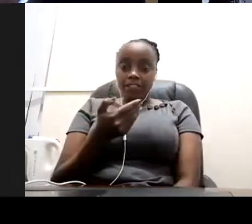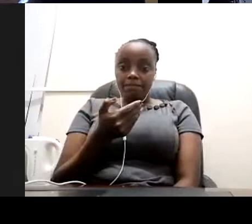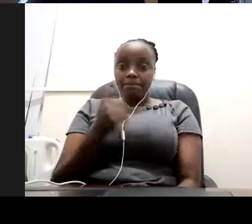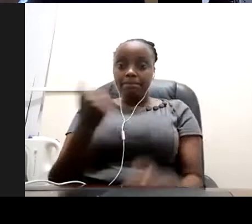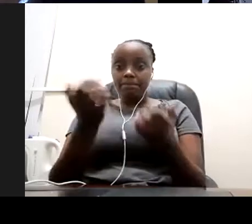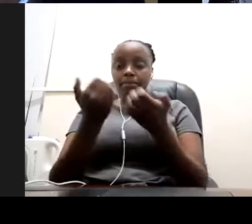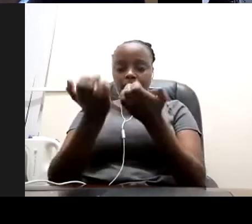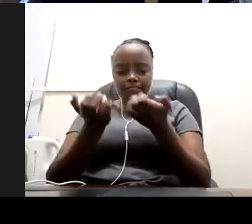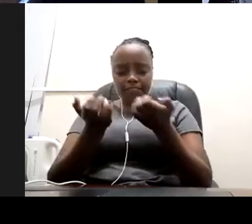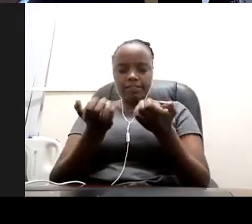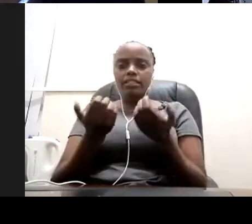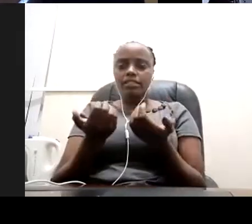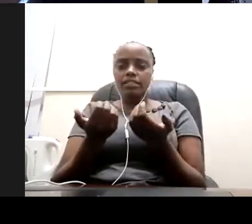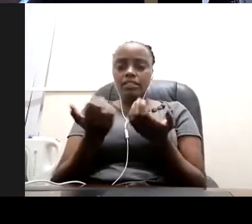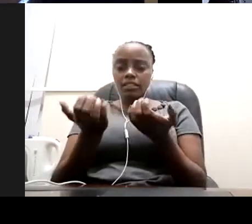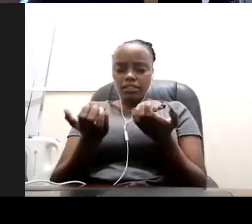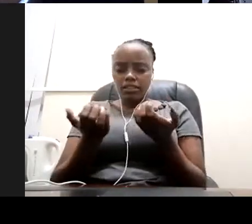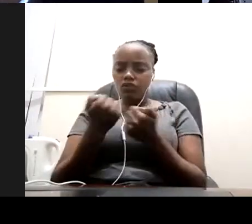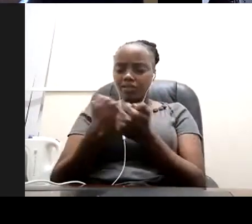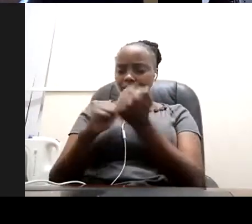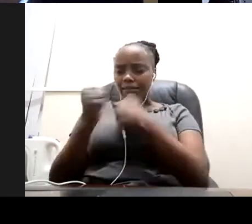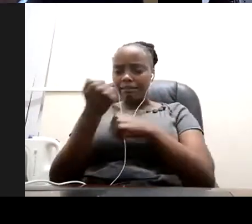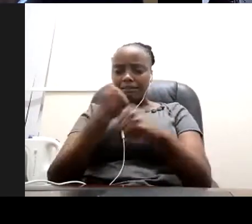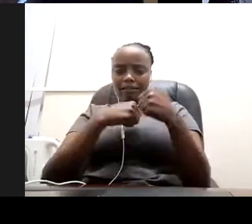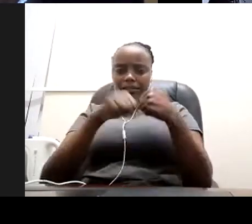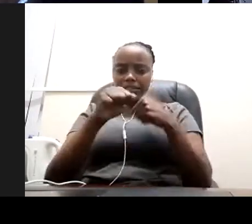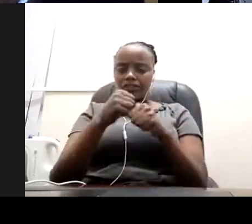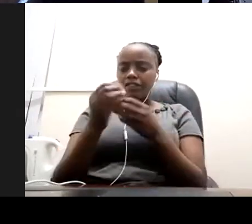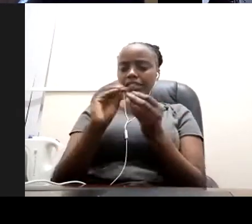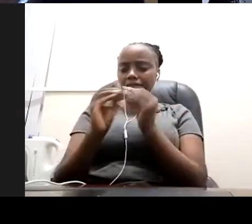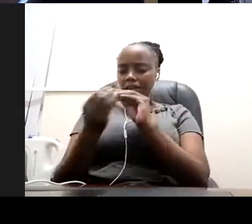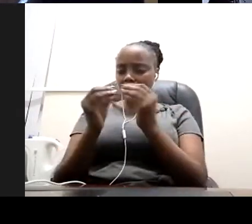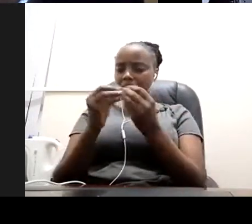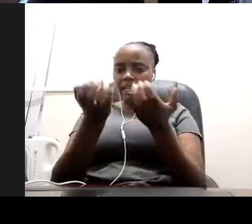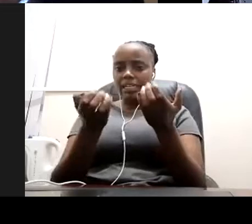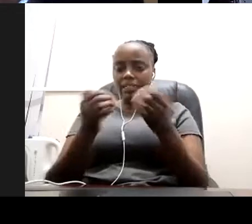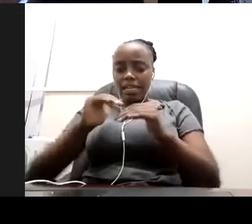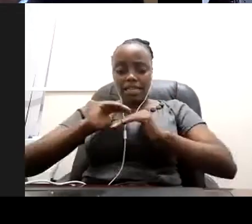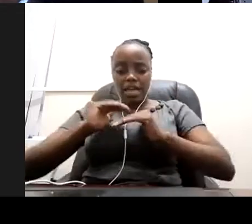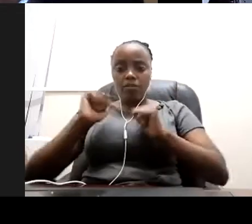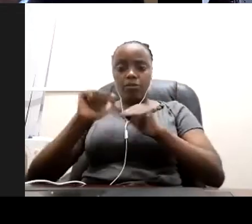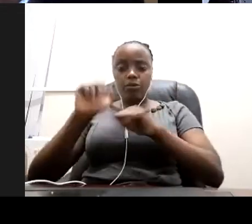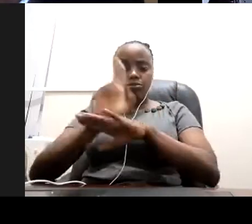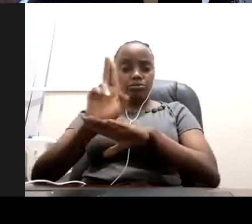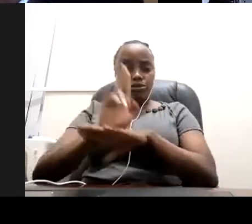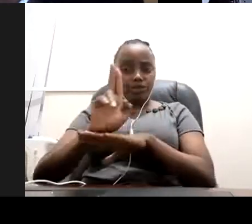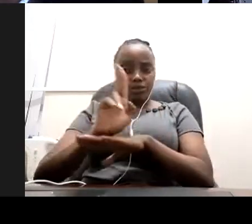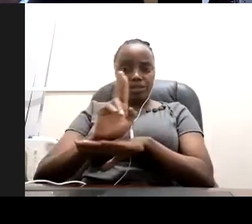for robust and disaggregated data that can be used for